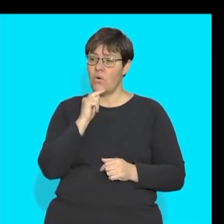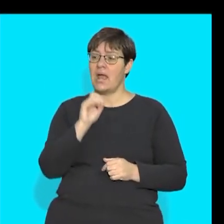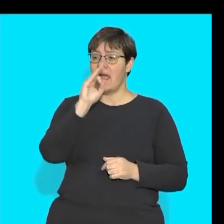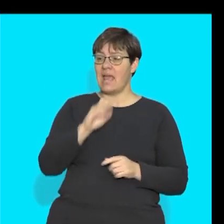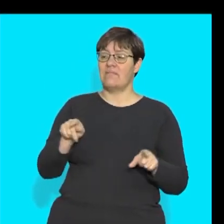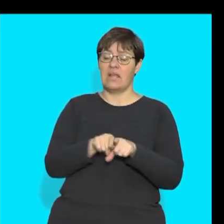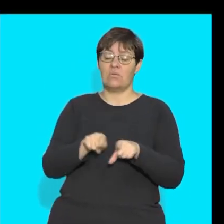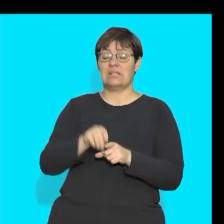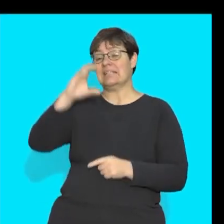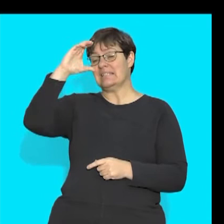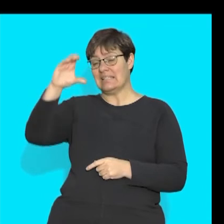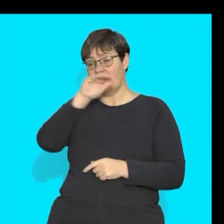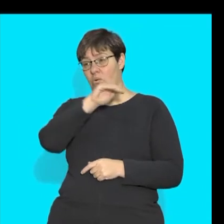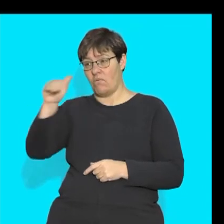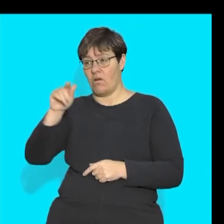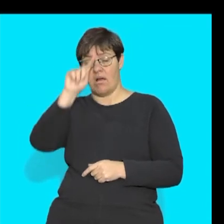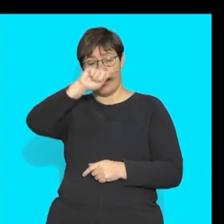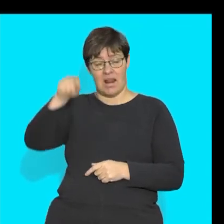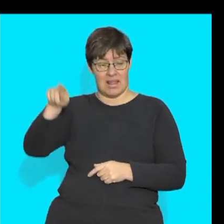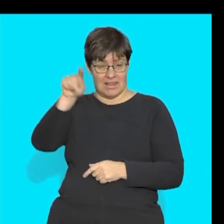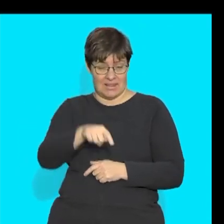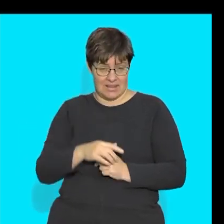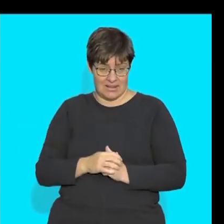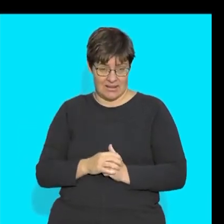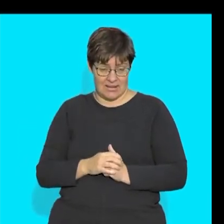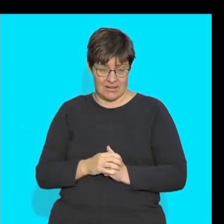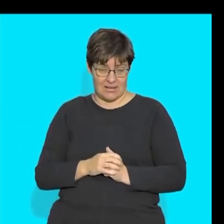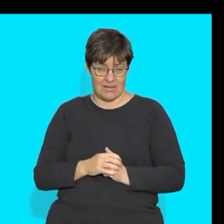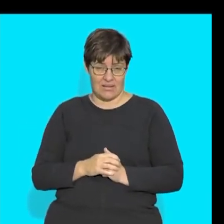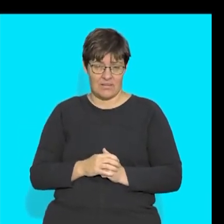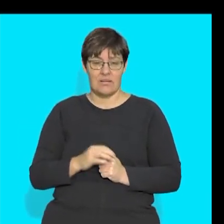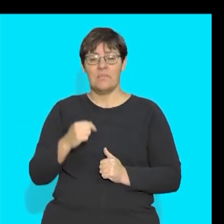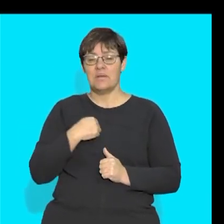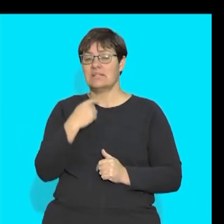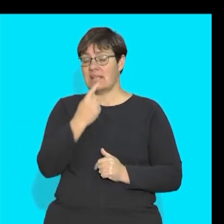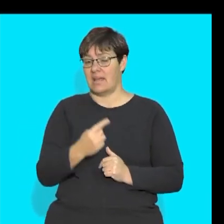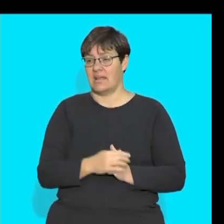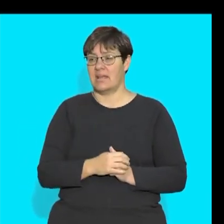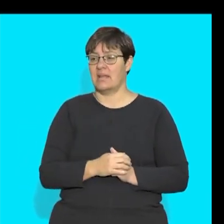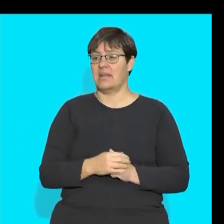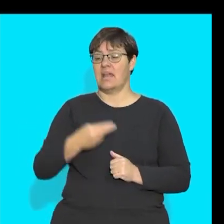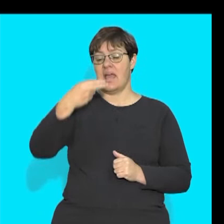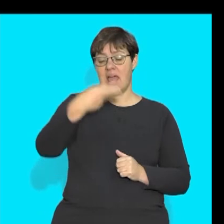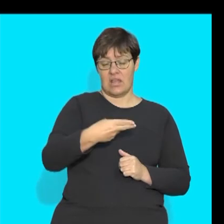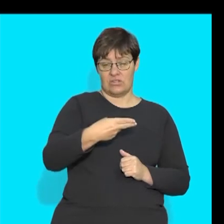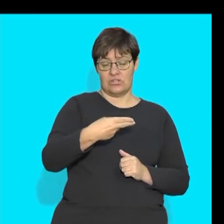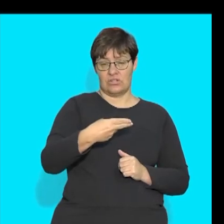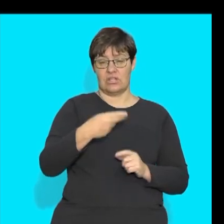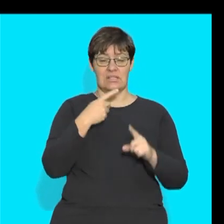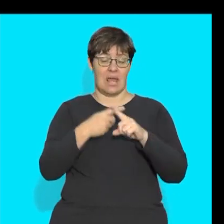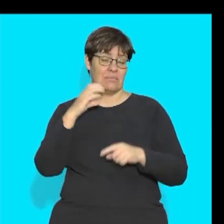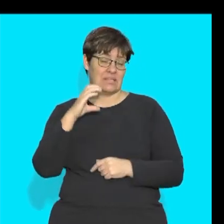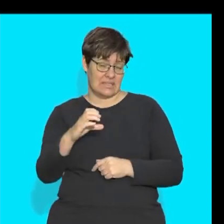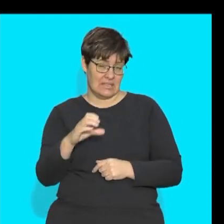frequency is actually the speed of light divided by the wavelength. So I can go H